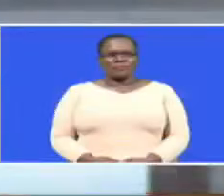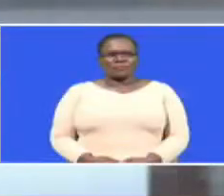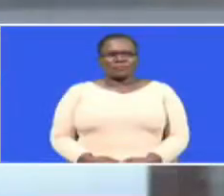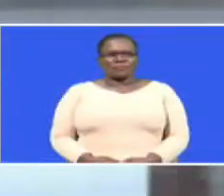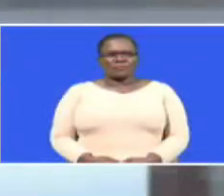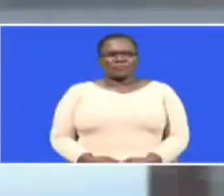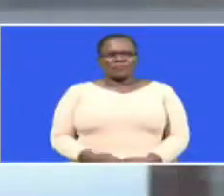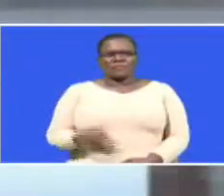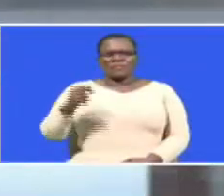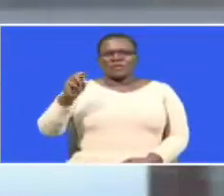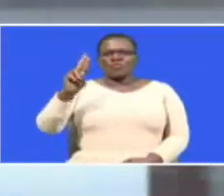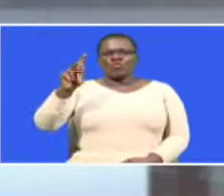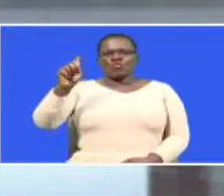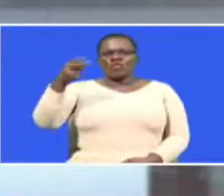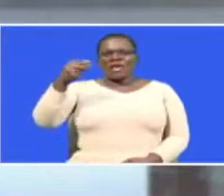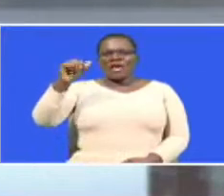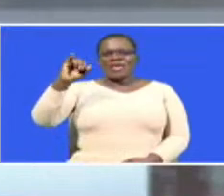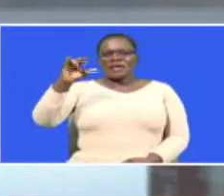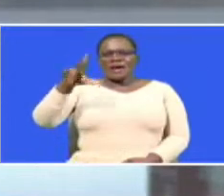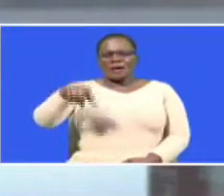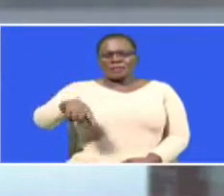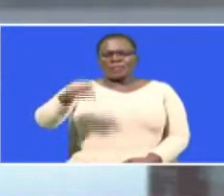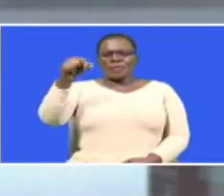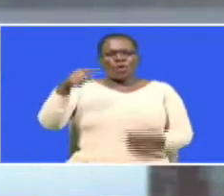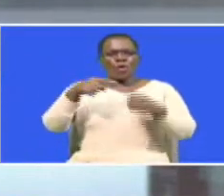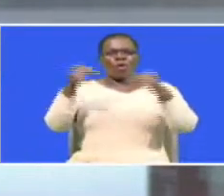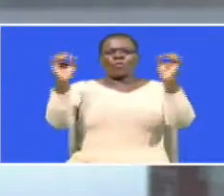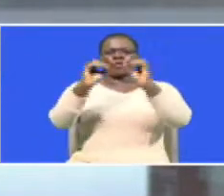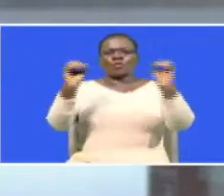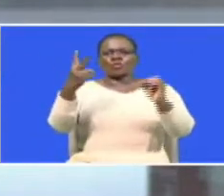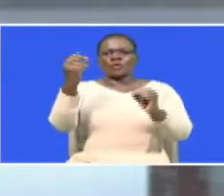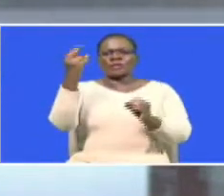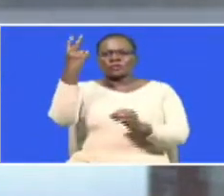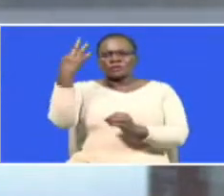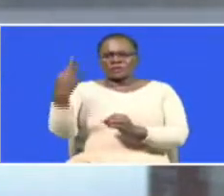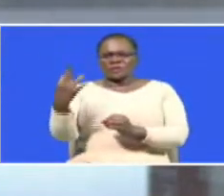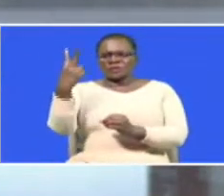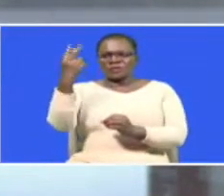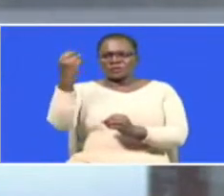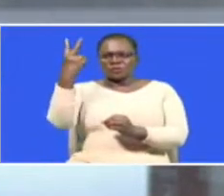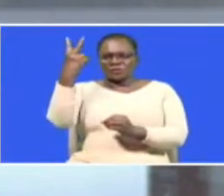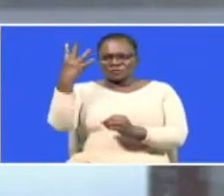So Mutheika's Philip Ochola was elected unopposed as the 2023-2024 Kenya Golf Union.